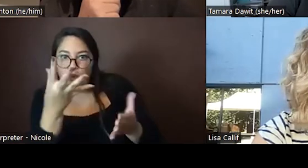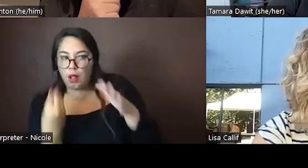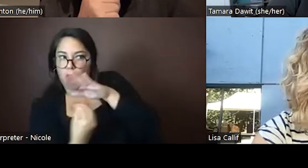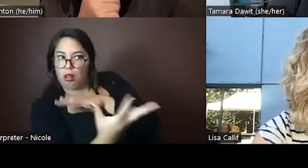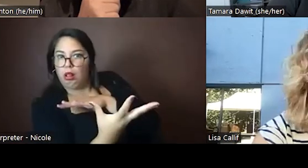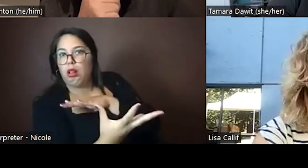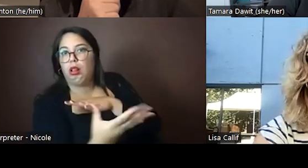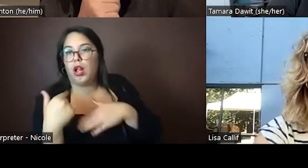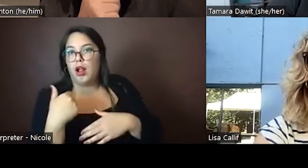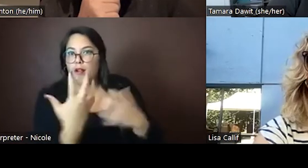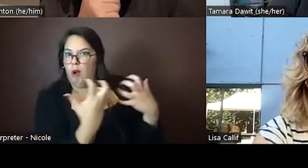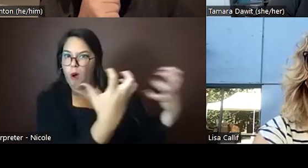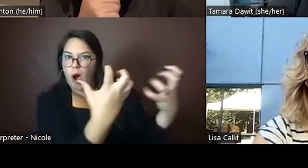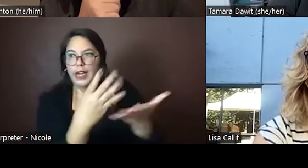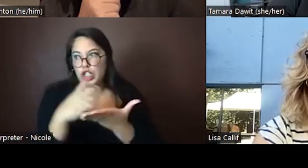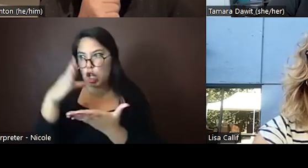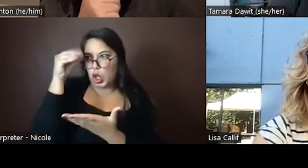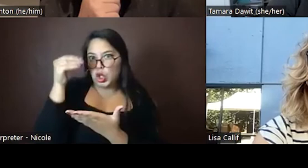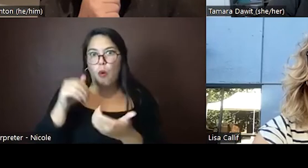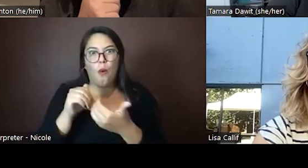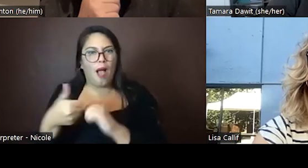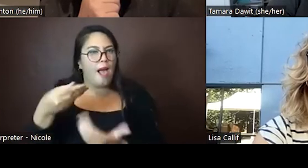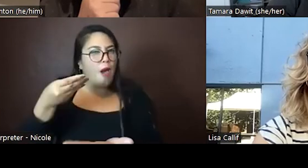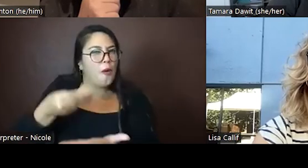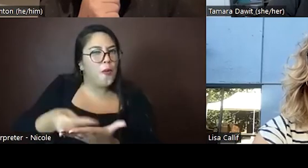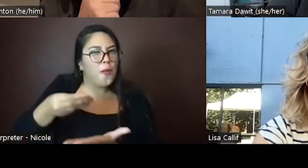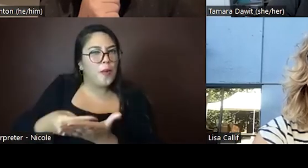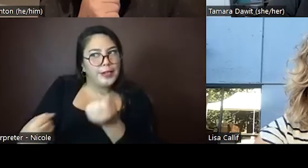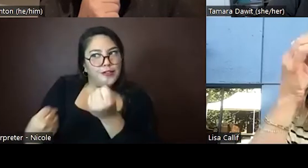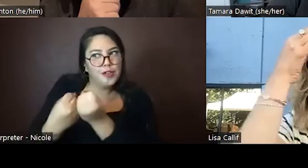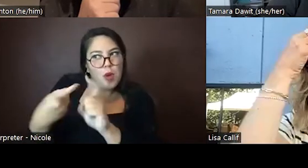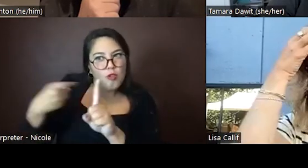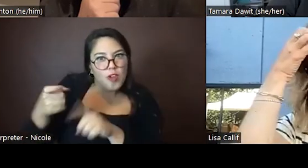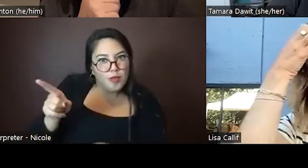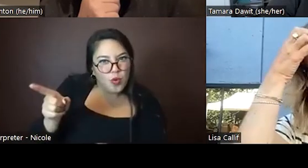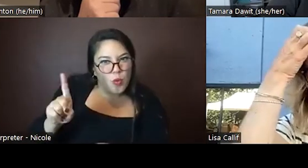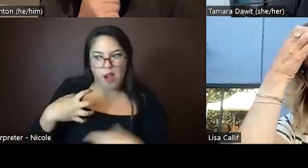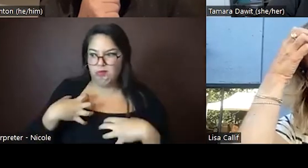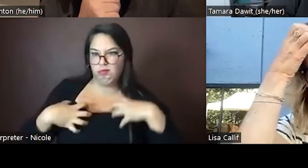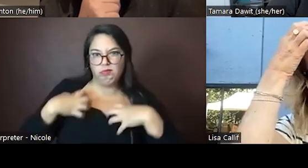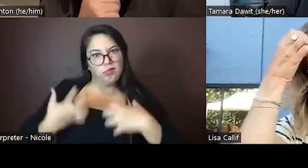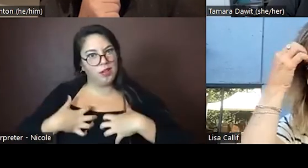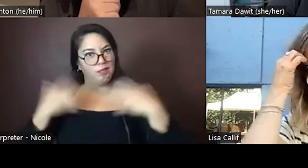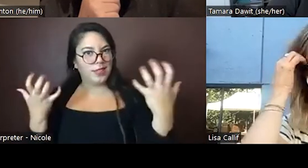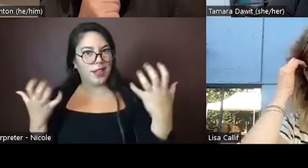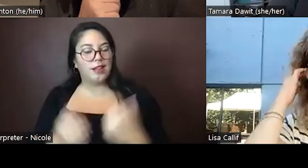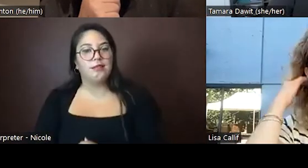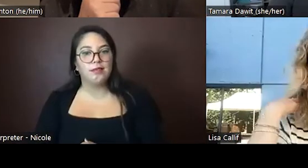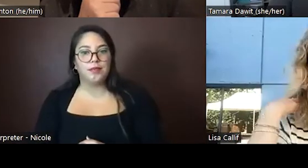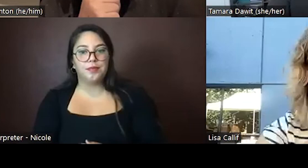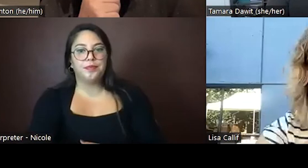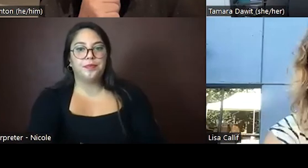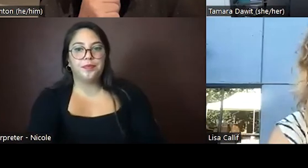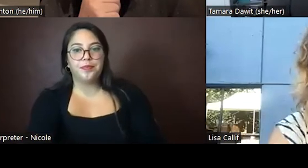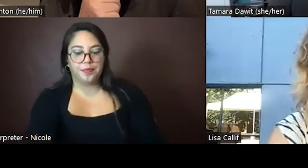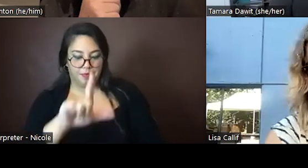this financing structure of that very film. Would you like to comment on such a... I can share a story